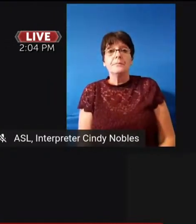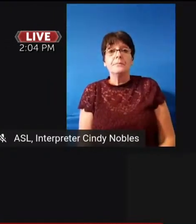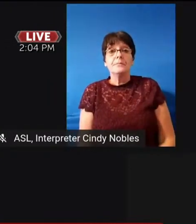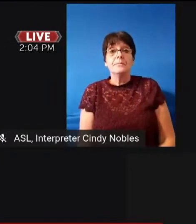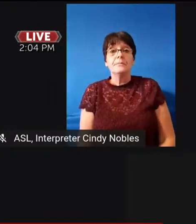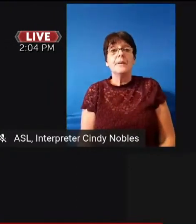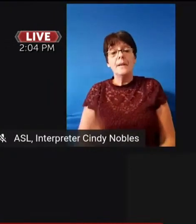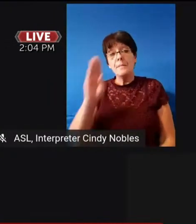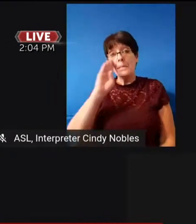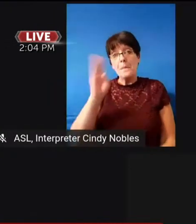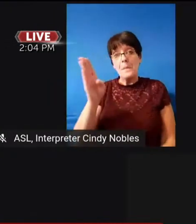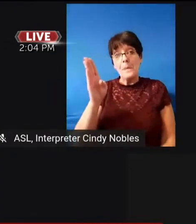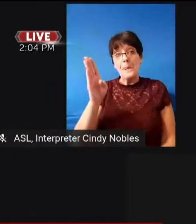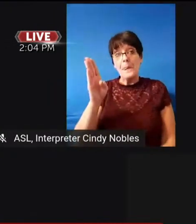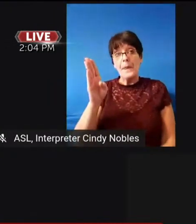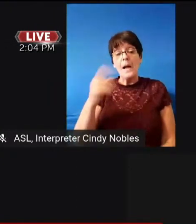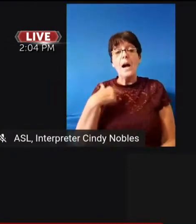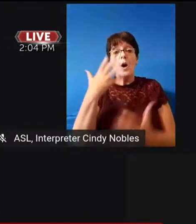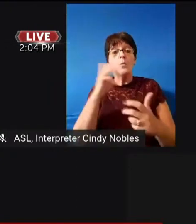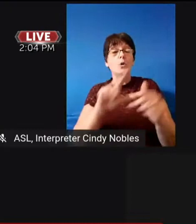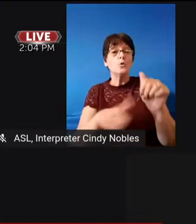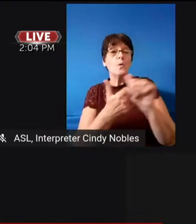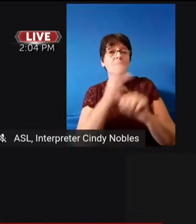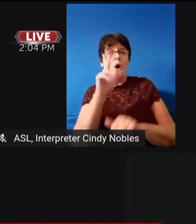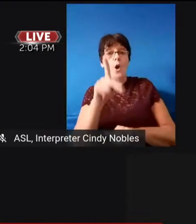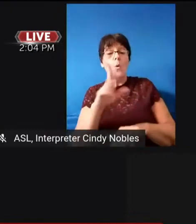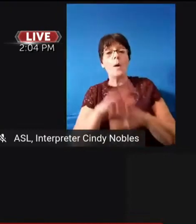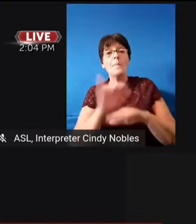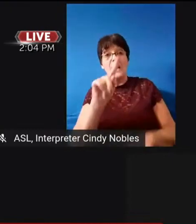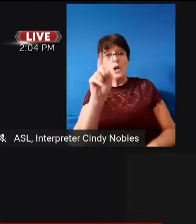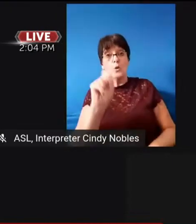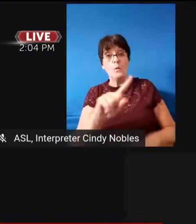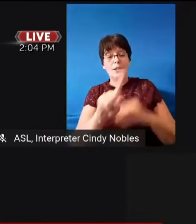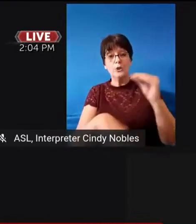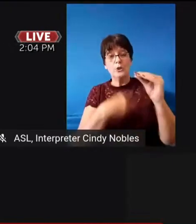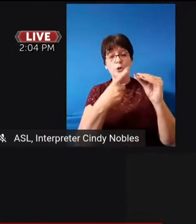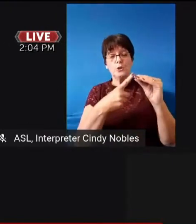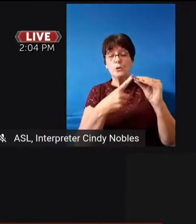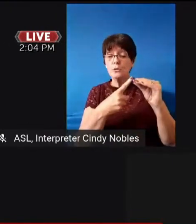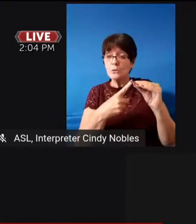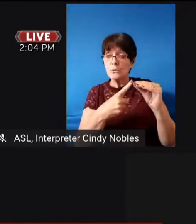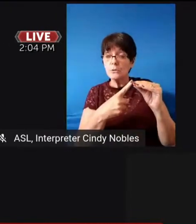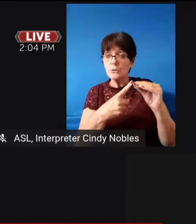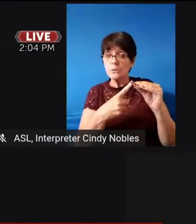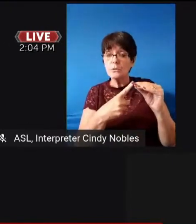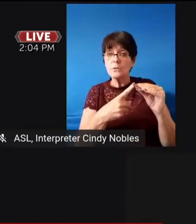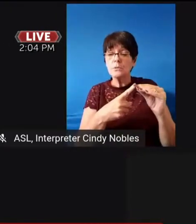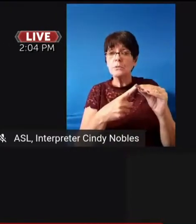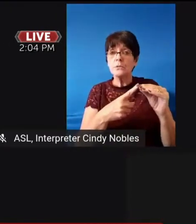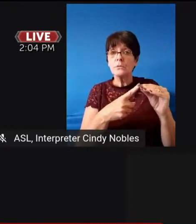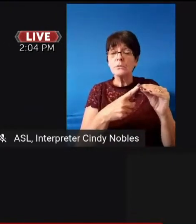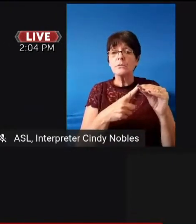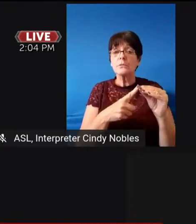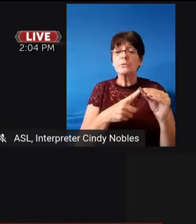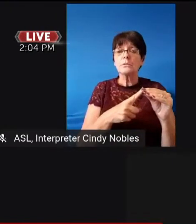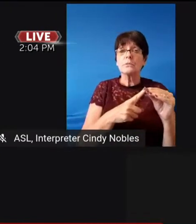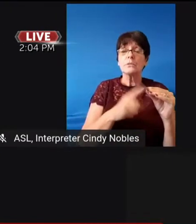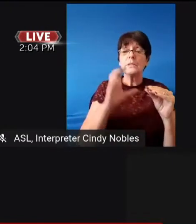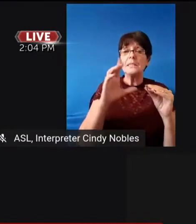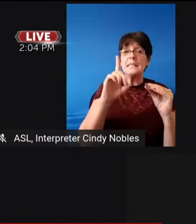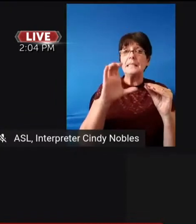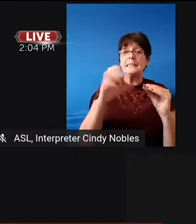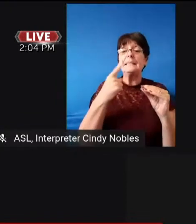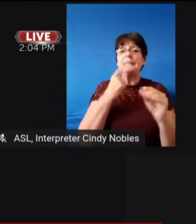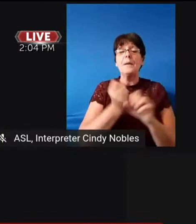Hi. I wanted to follow up on the question about vaccines. CDC announced it would